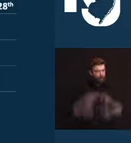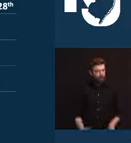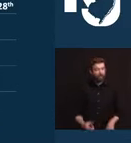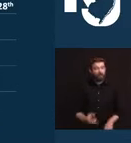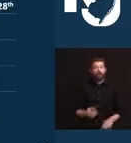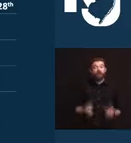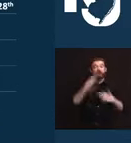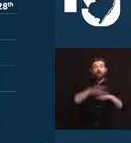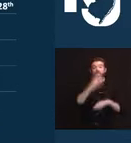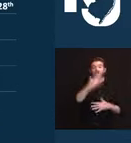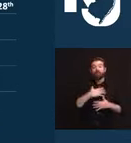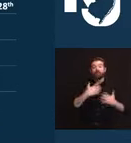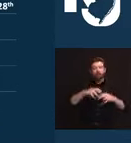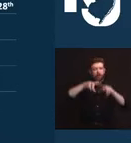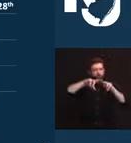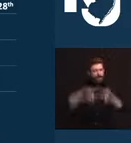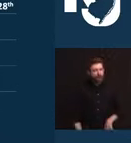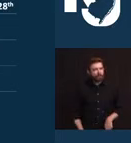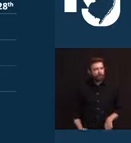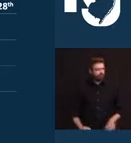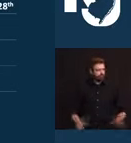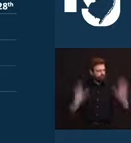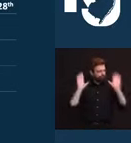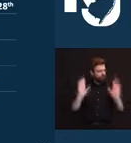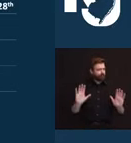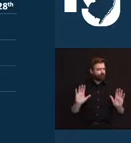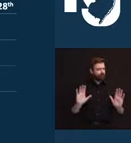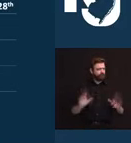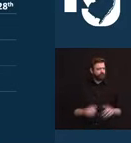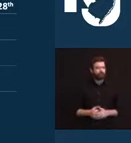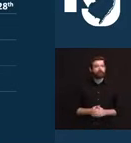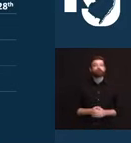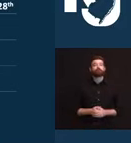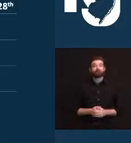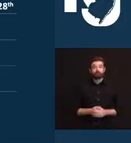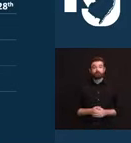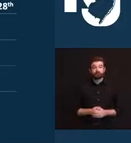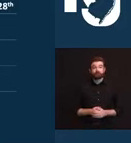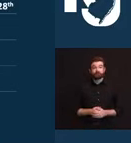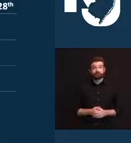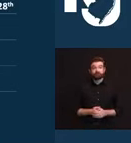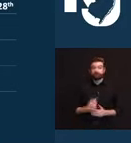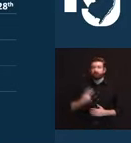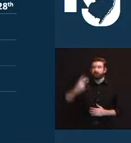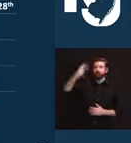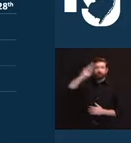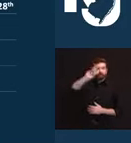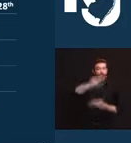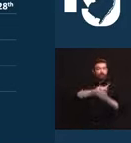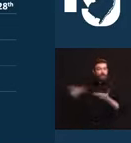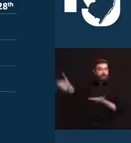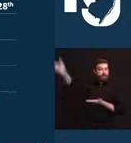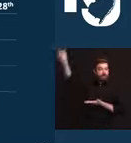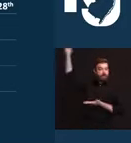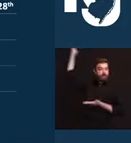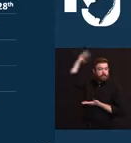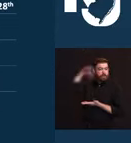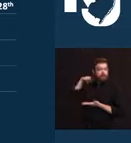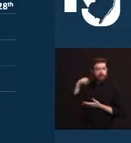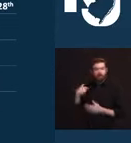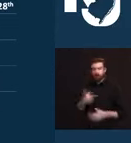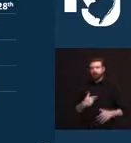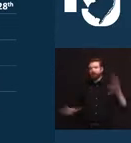that we have currently in use. And think back to just 6 short weeks ago. We were afraid, Judy, you and